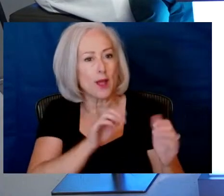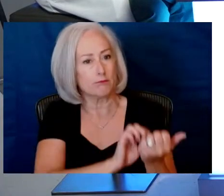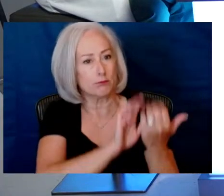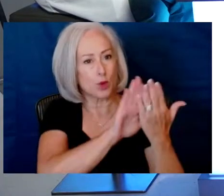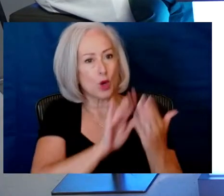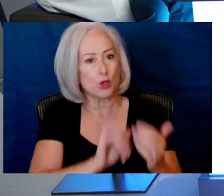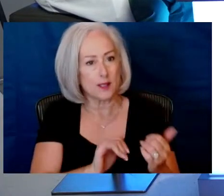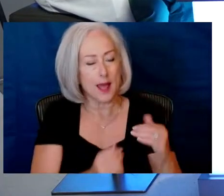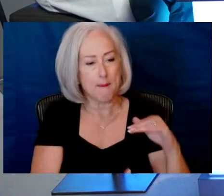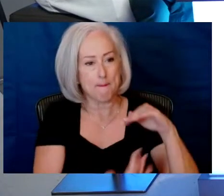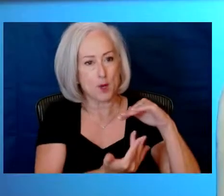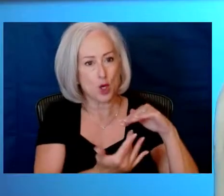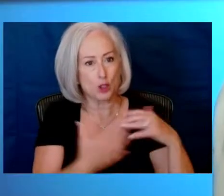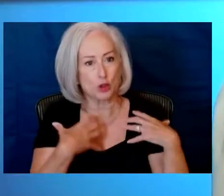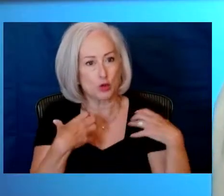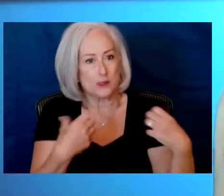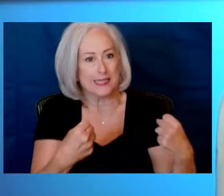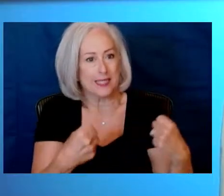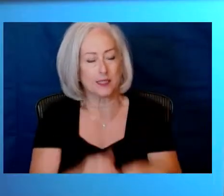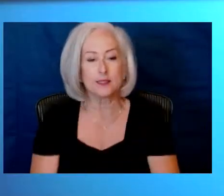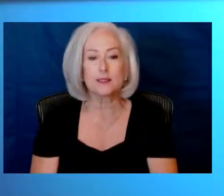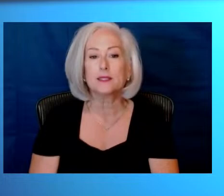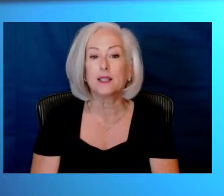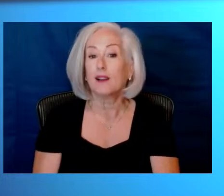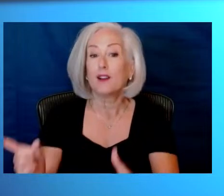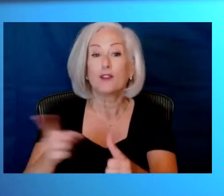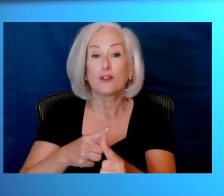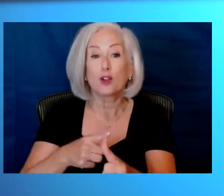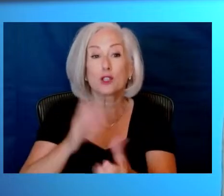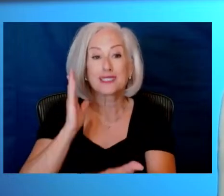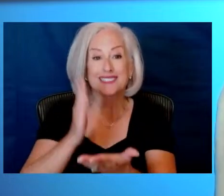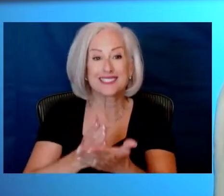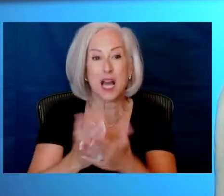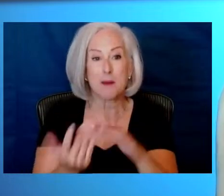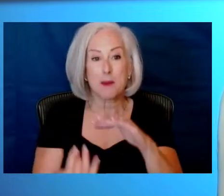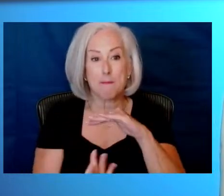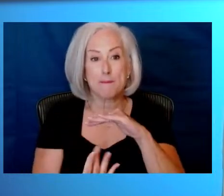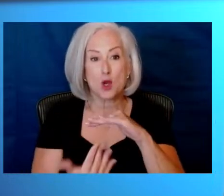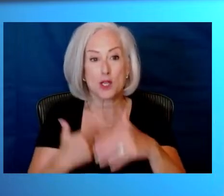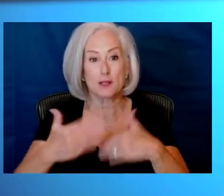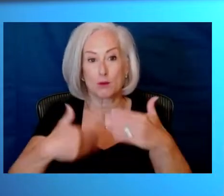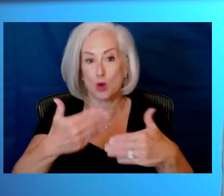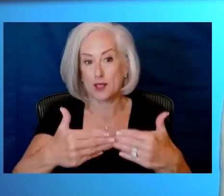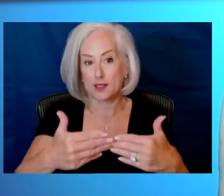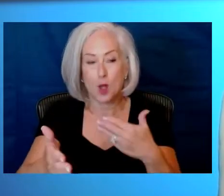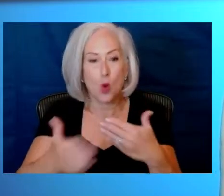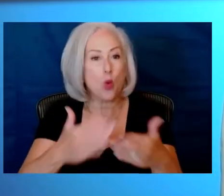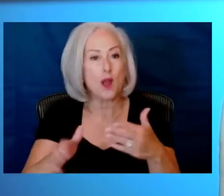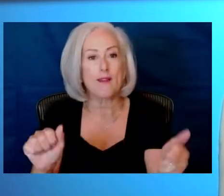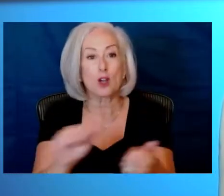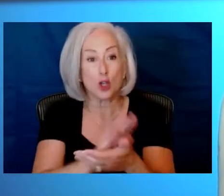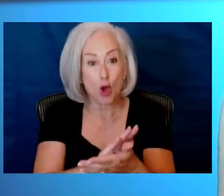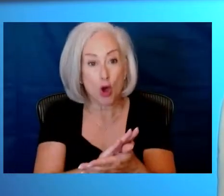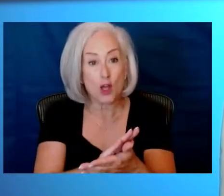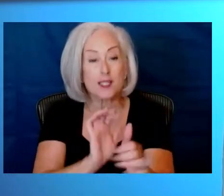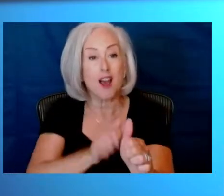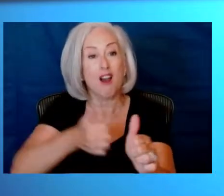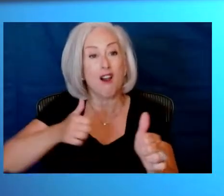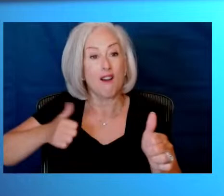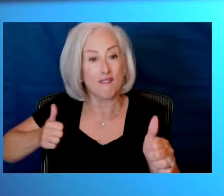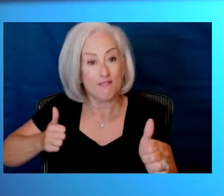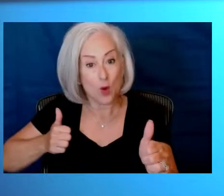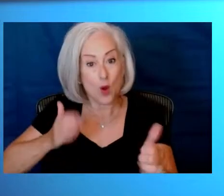healing? So the first thing is to stop the burning process. For whatever caused the burn, get away from it, stop, drop, and